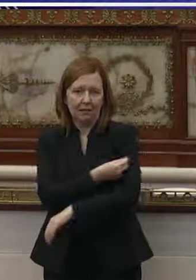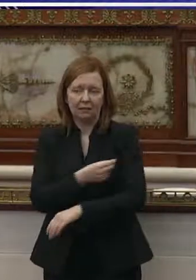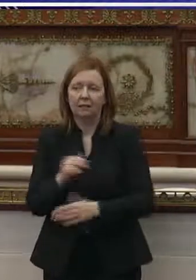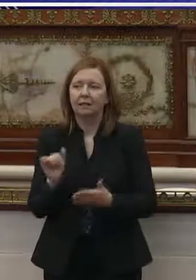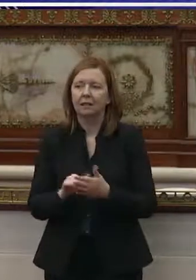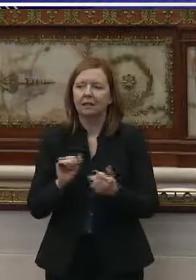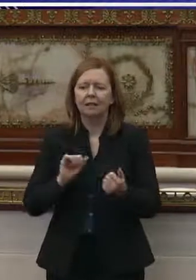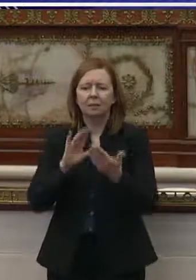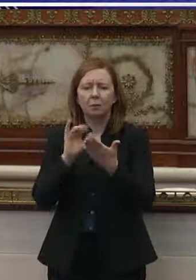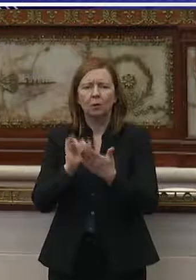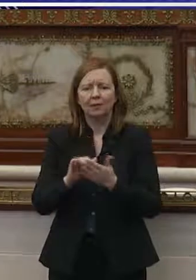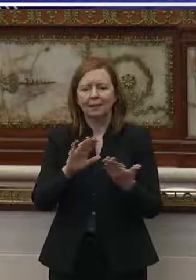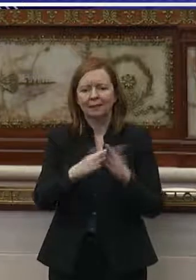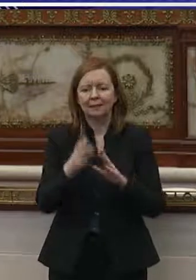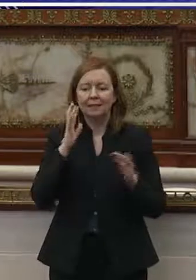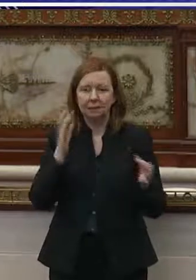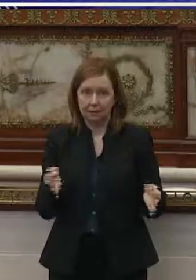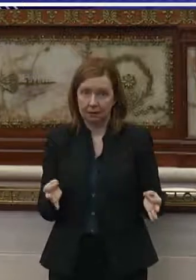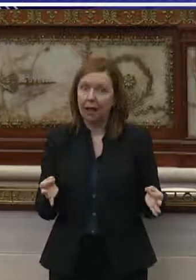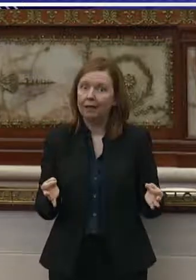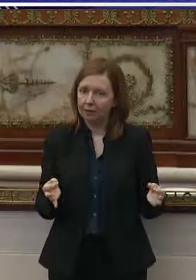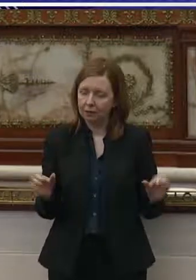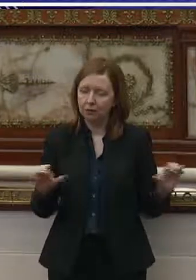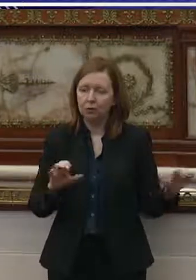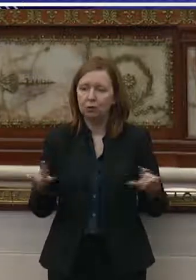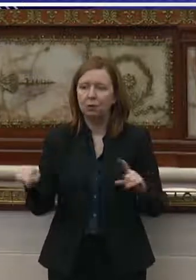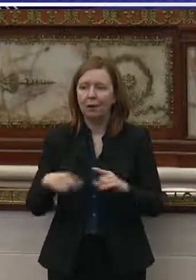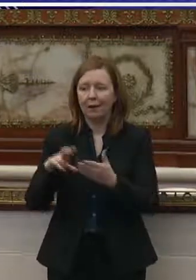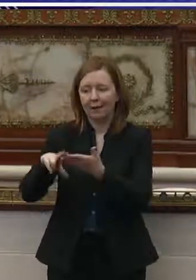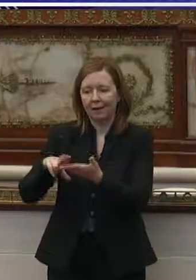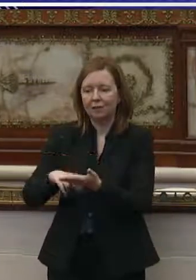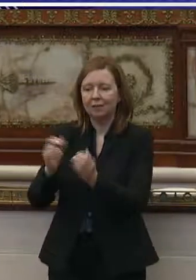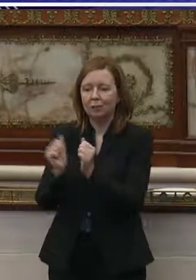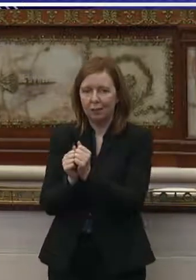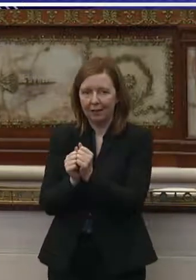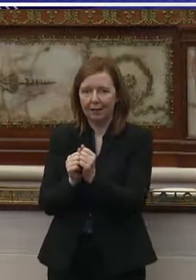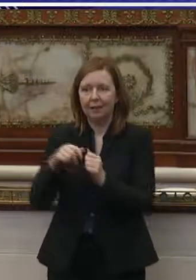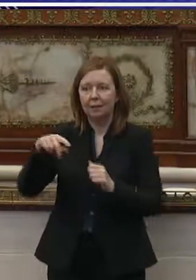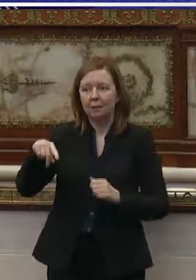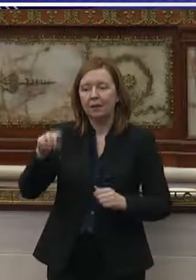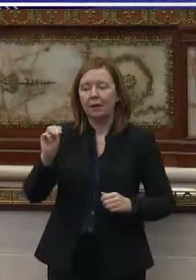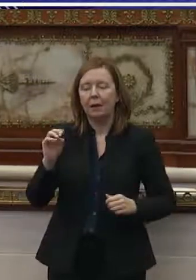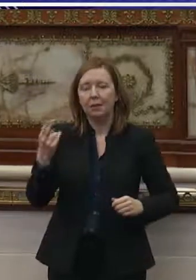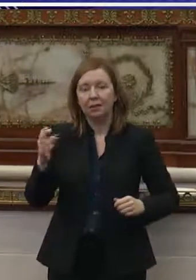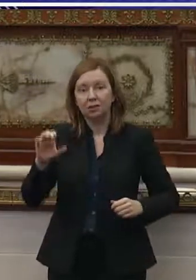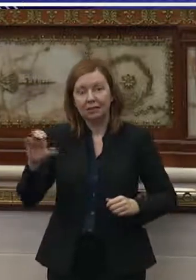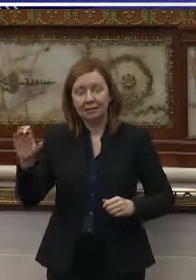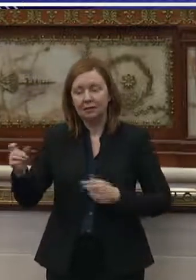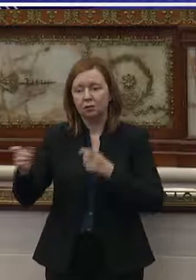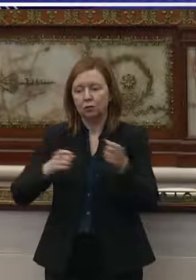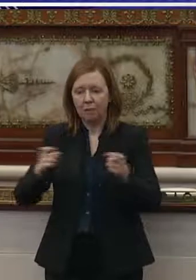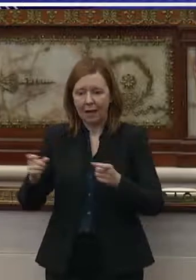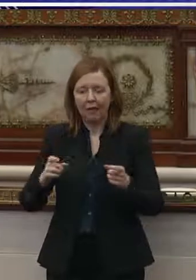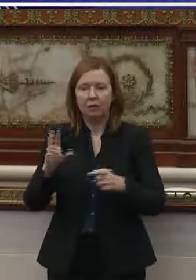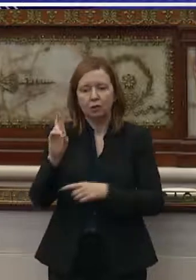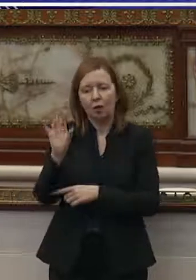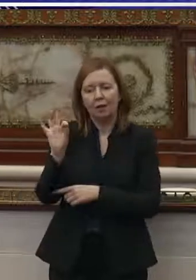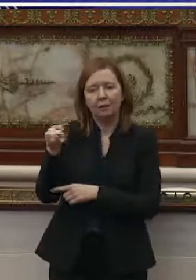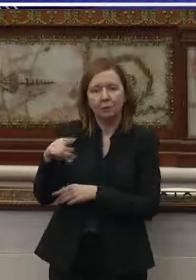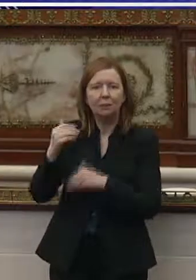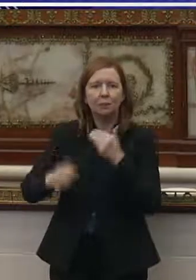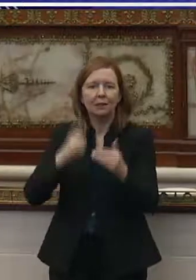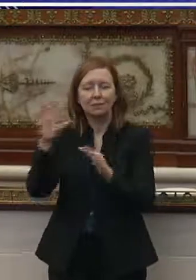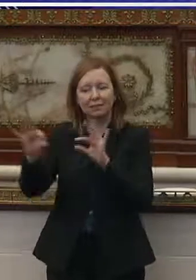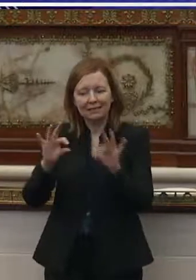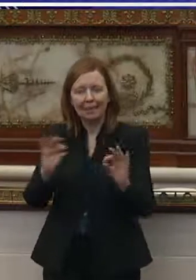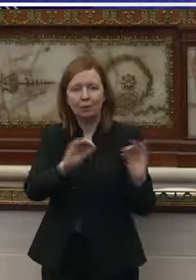the approach that the city decided to take when it contracted with PMHCC to manage an RFP process for